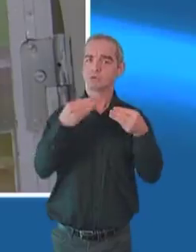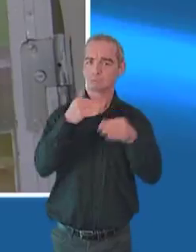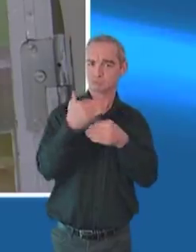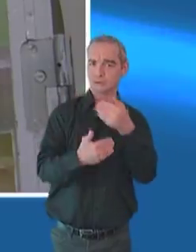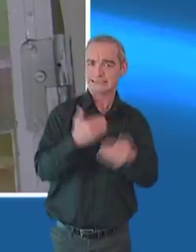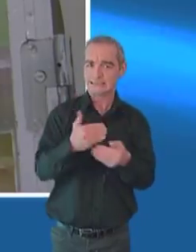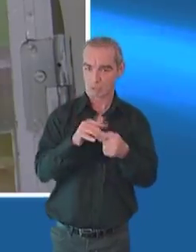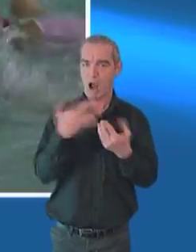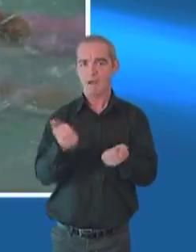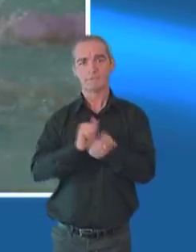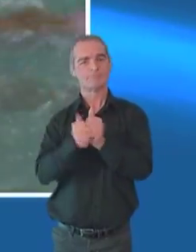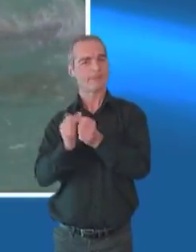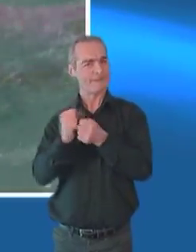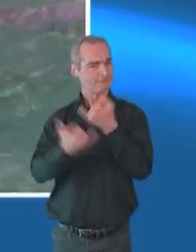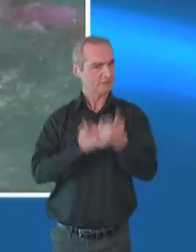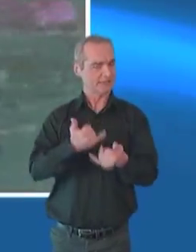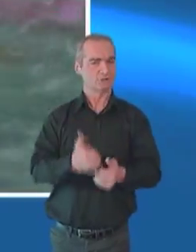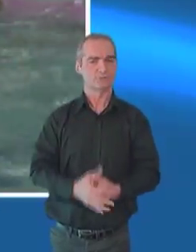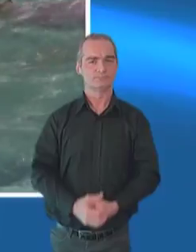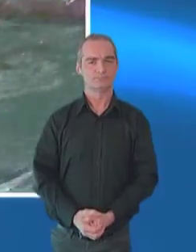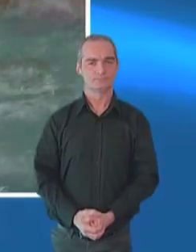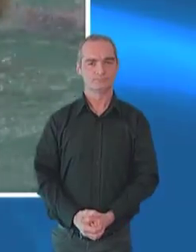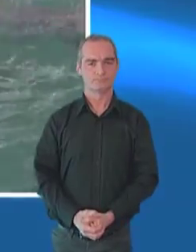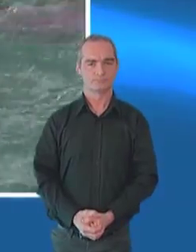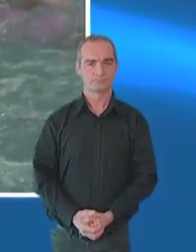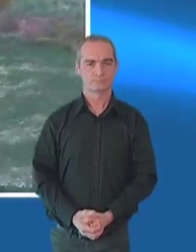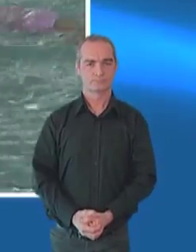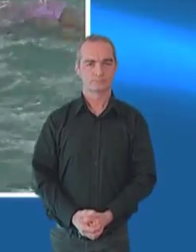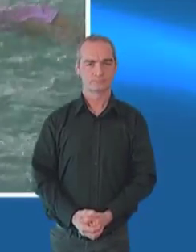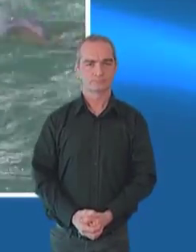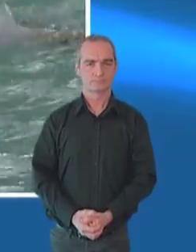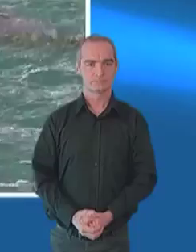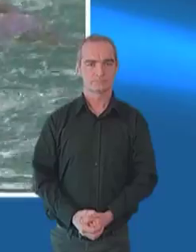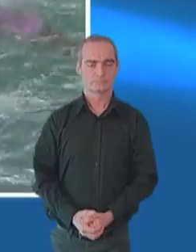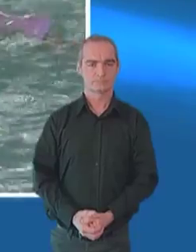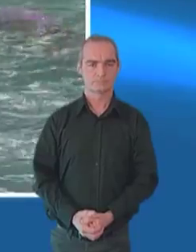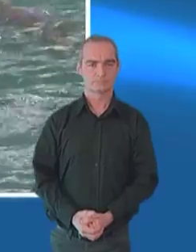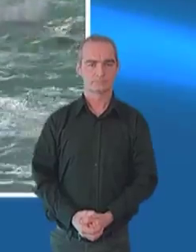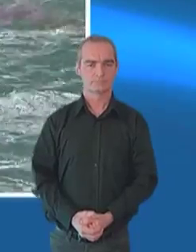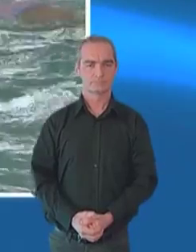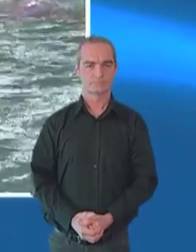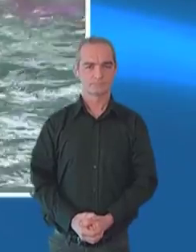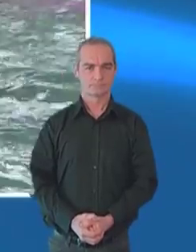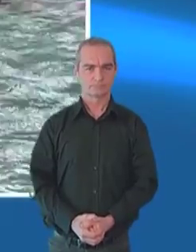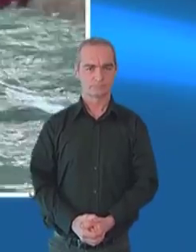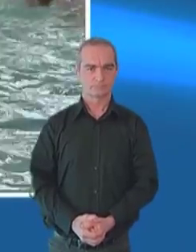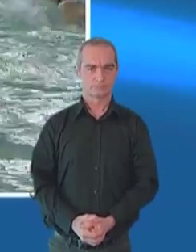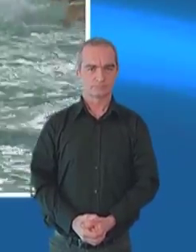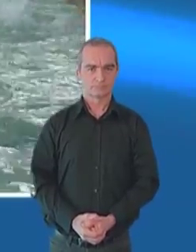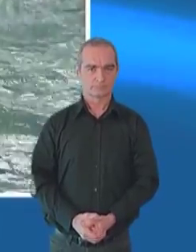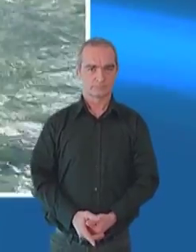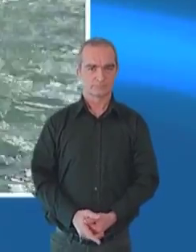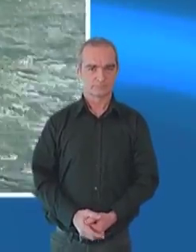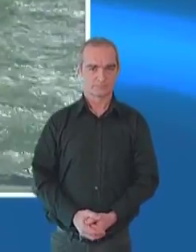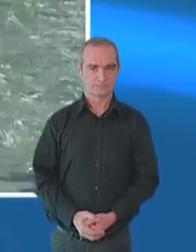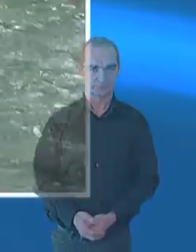avail of the service. Both schools and residences have clear and effective child protection procedures in place, which are updated